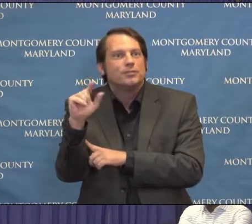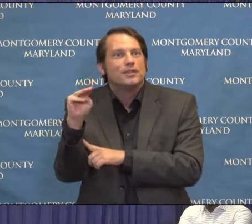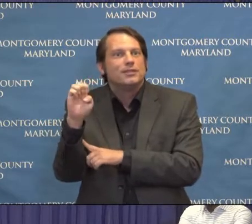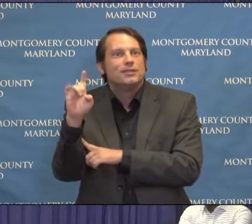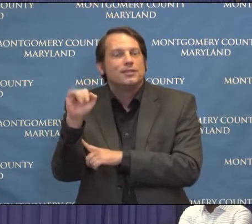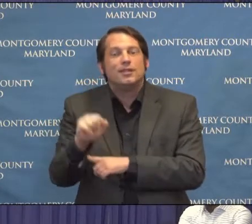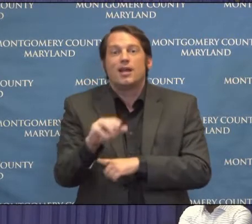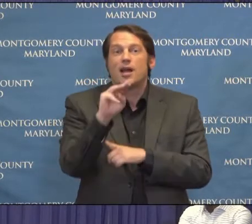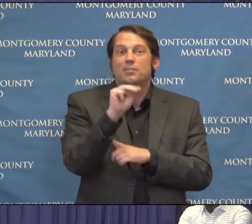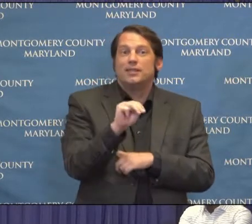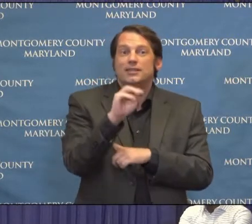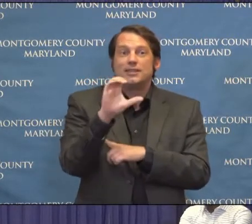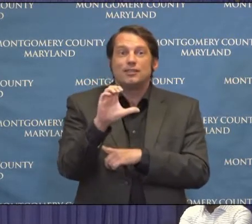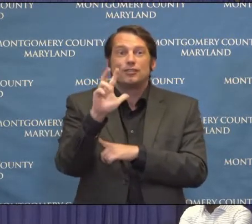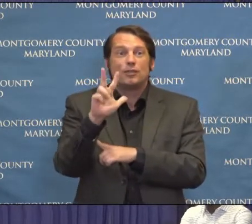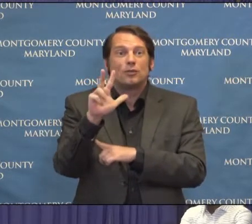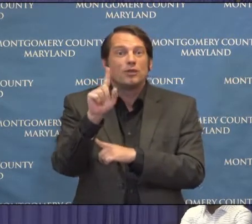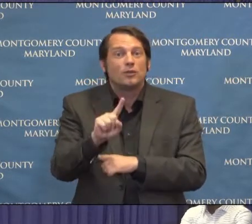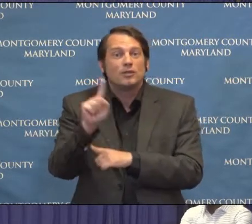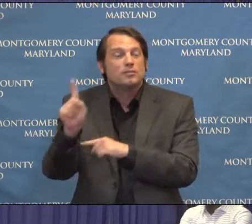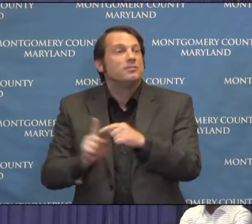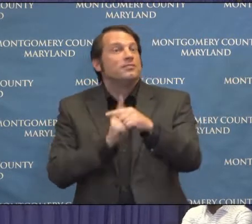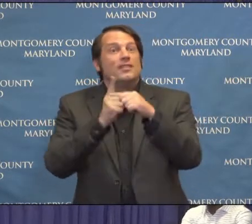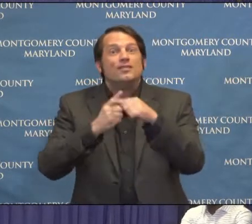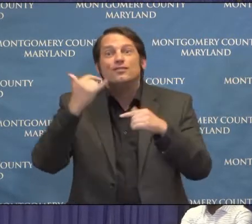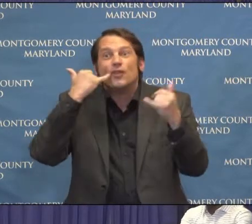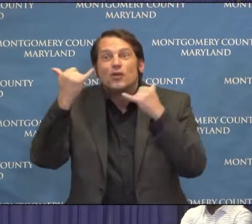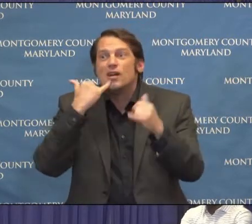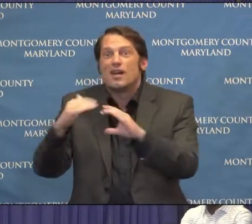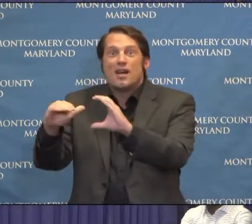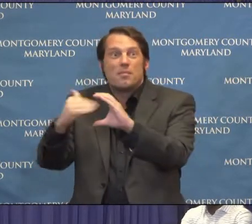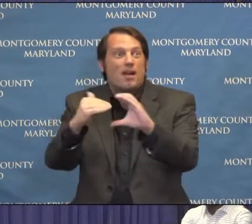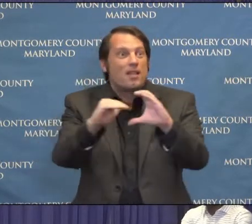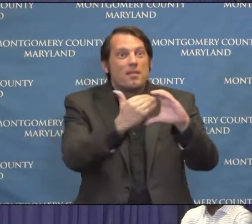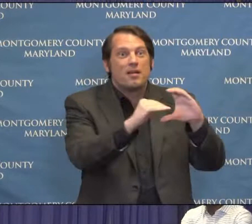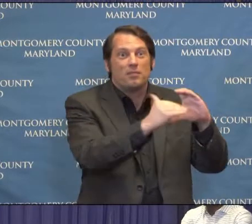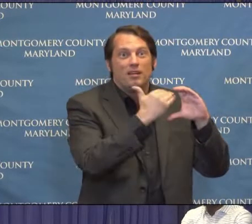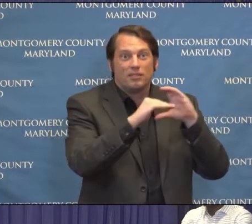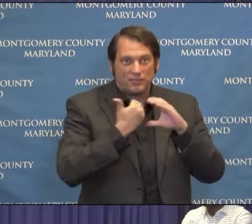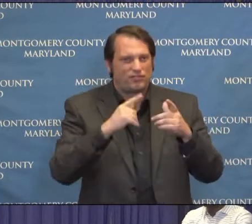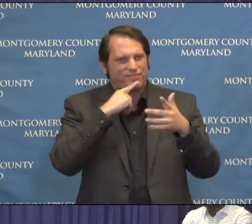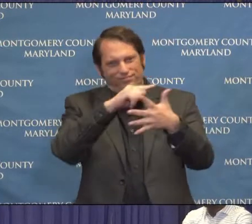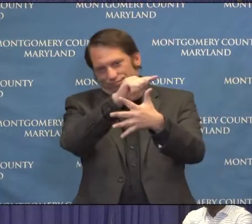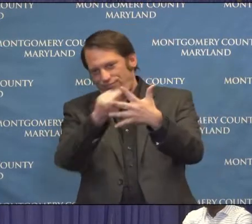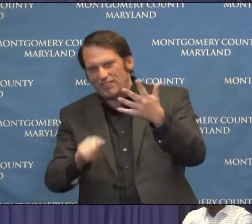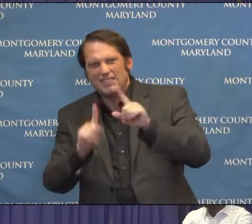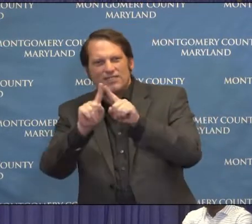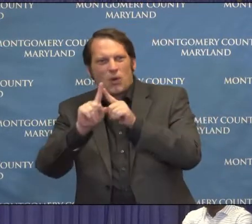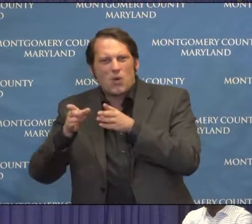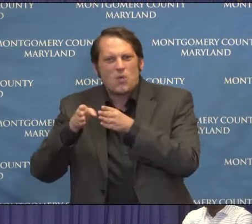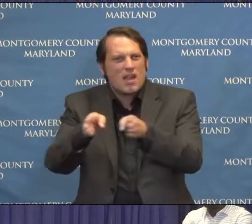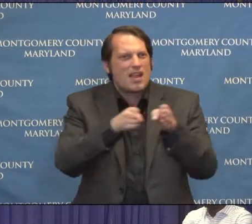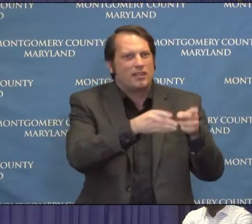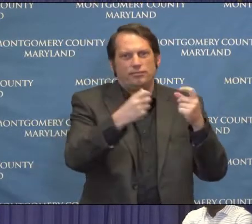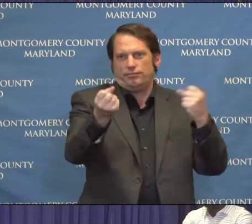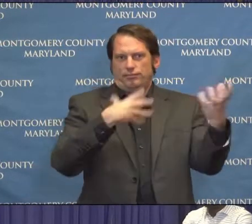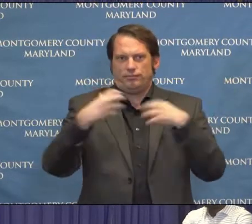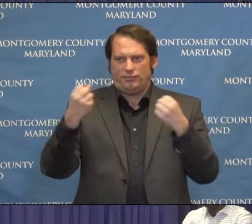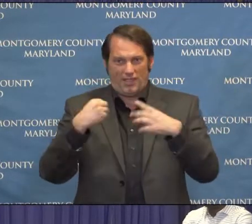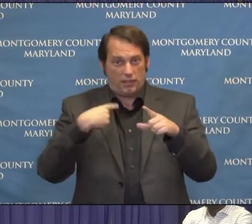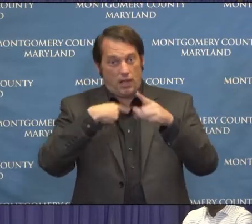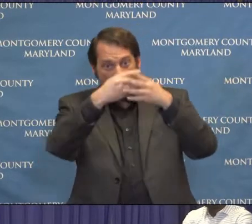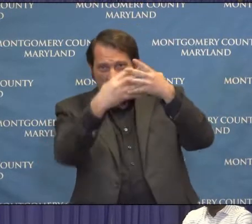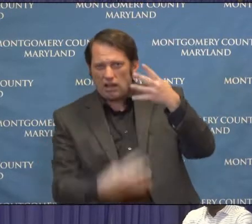telephone calls. Of course, there is no way we can answer all of the questions in 90 minutes, but the idea is for us to address the most